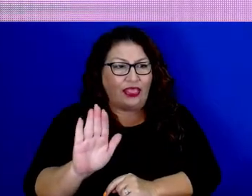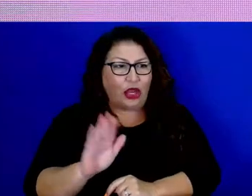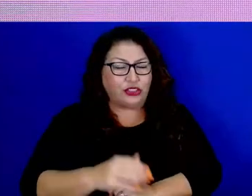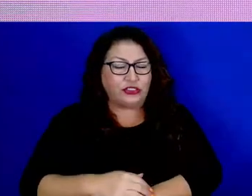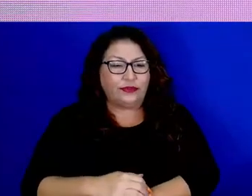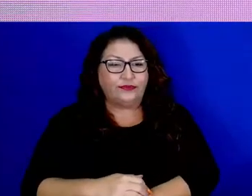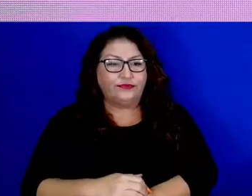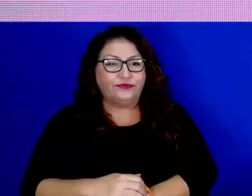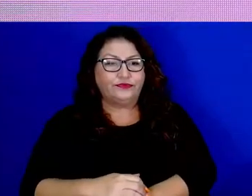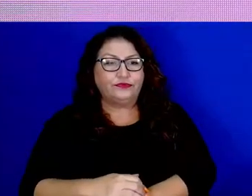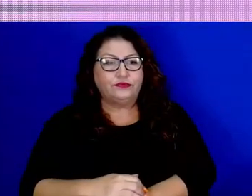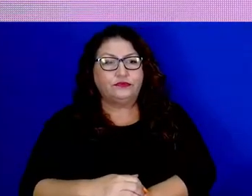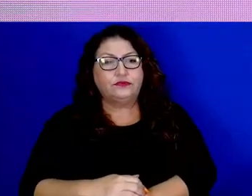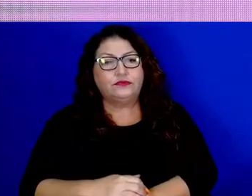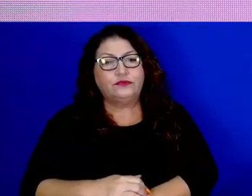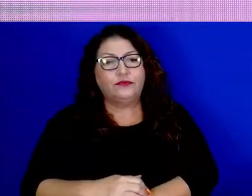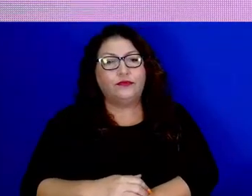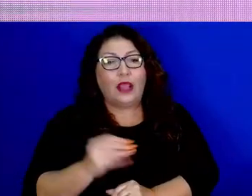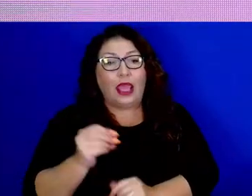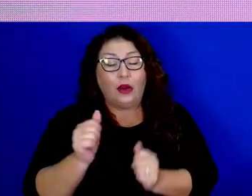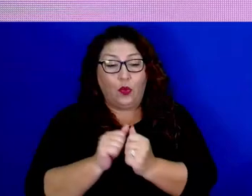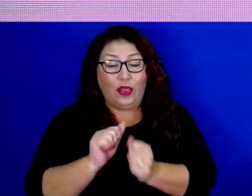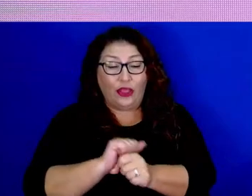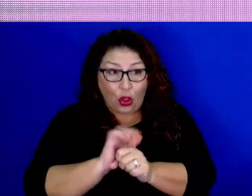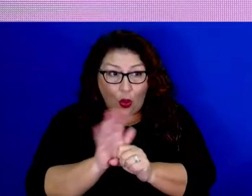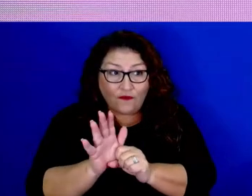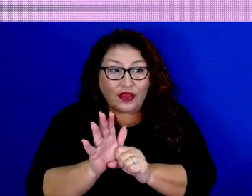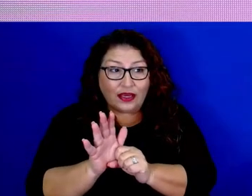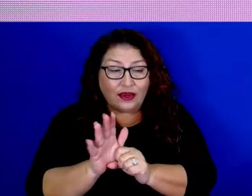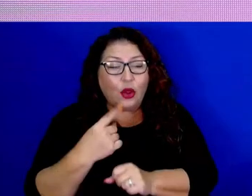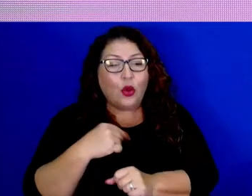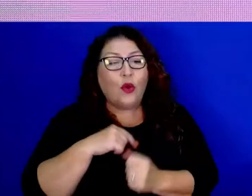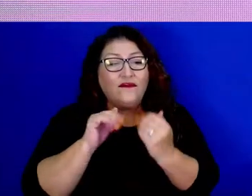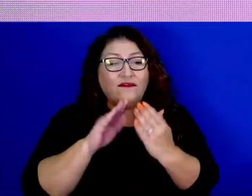And with COVID, we are facing new challenges.